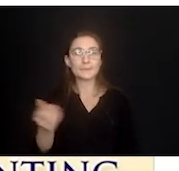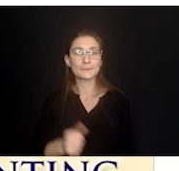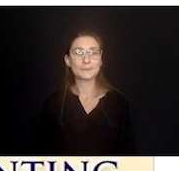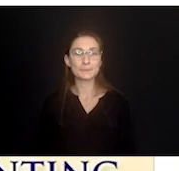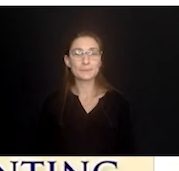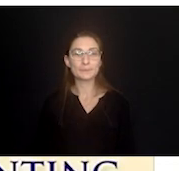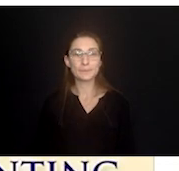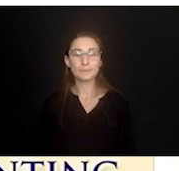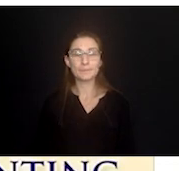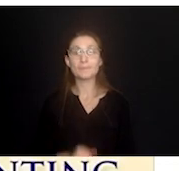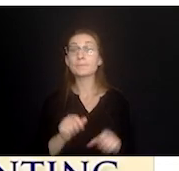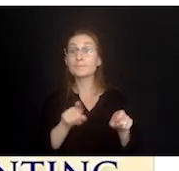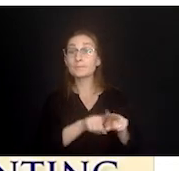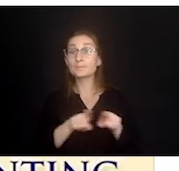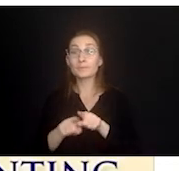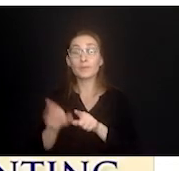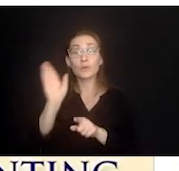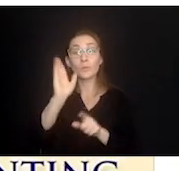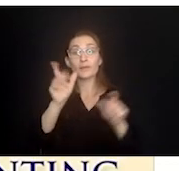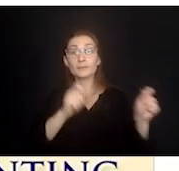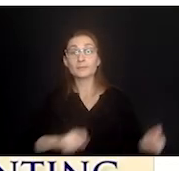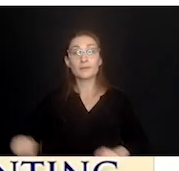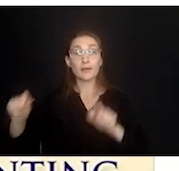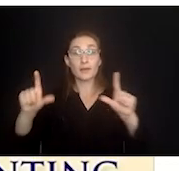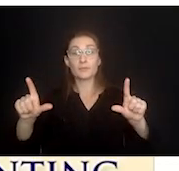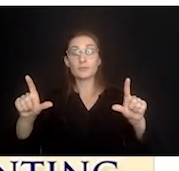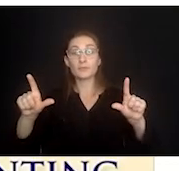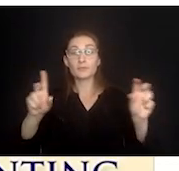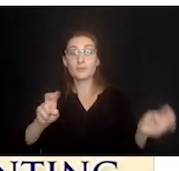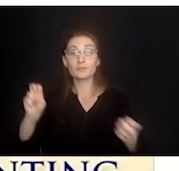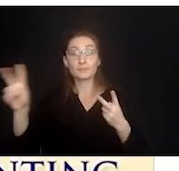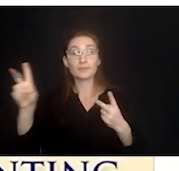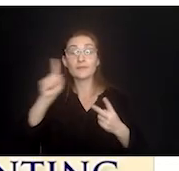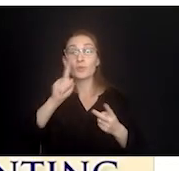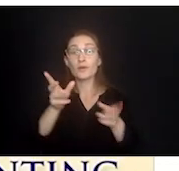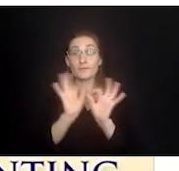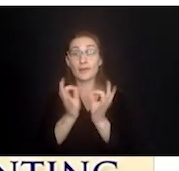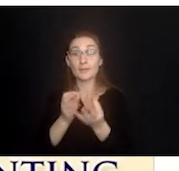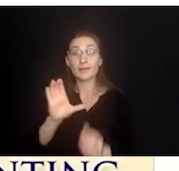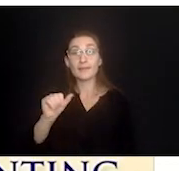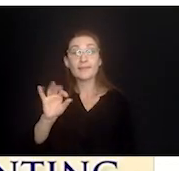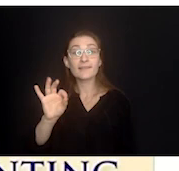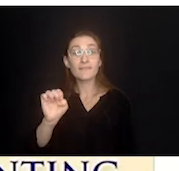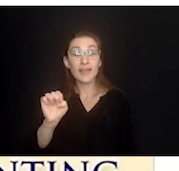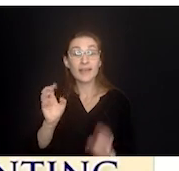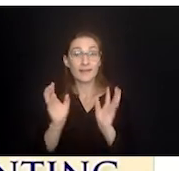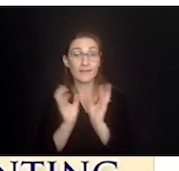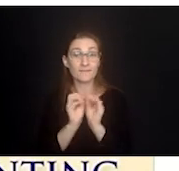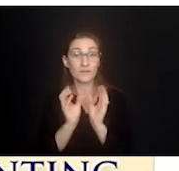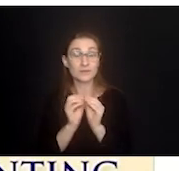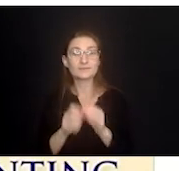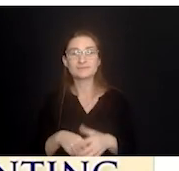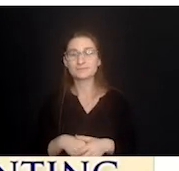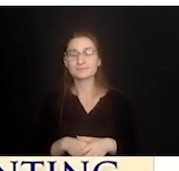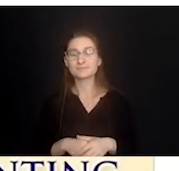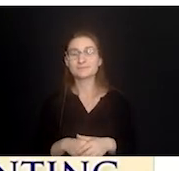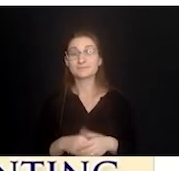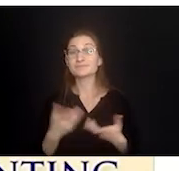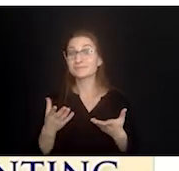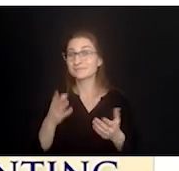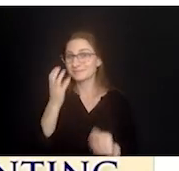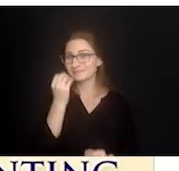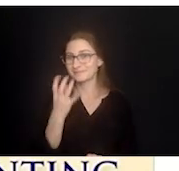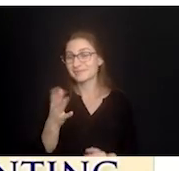I've used, you can visit our website as well as this will be uploaded for the Family Cafe